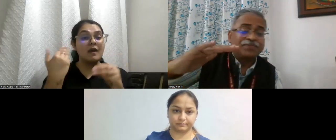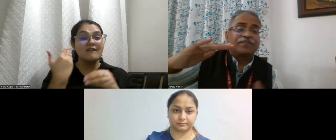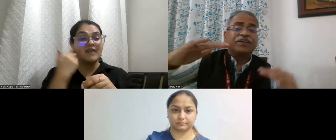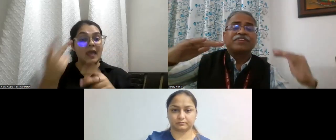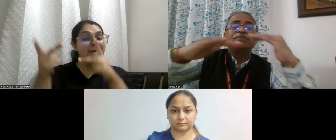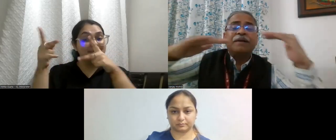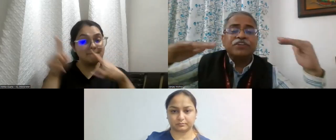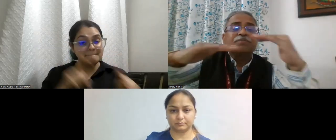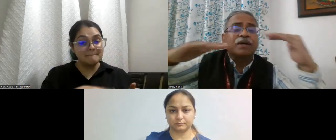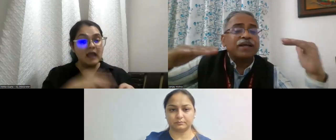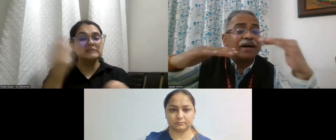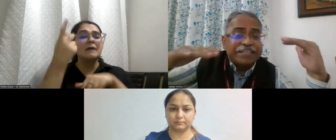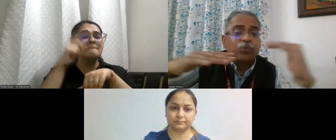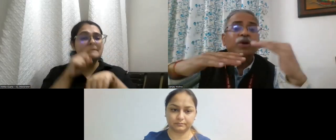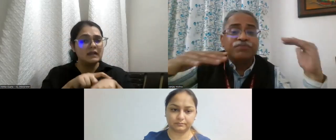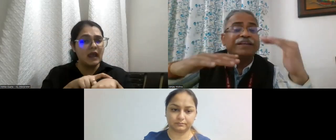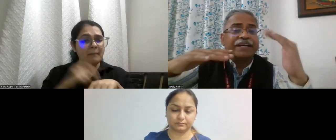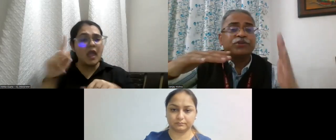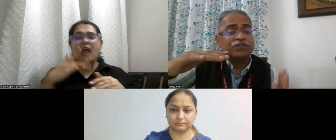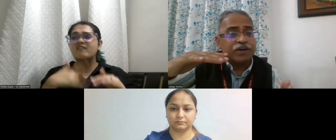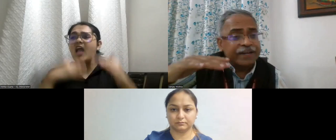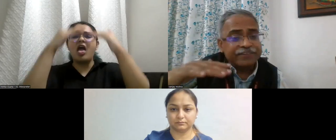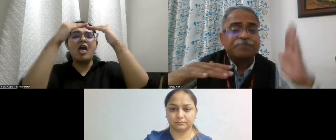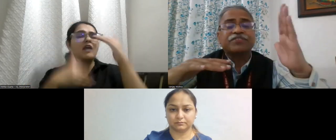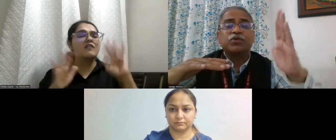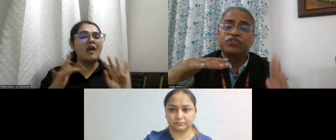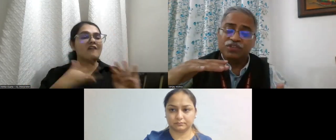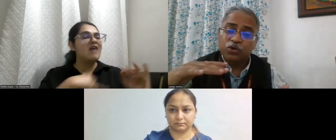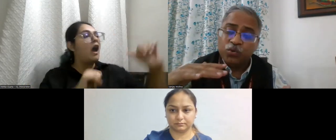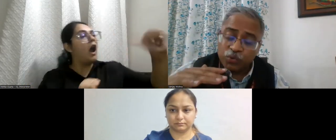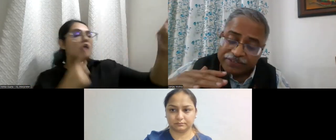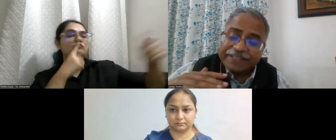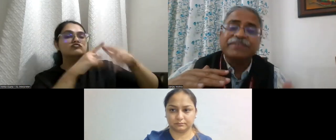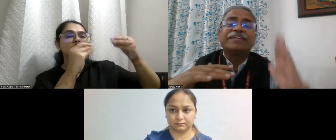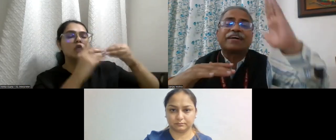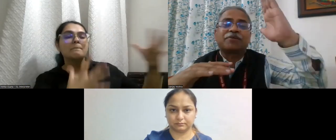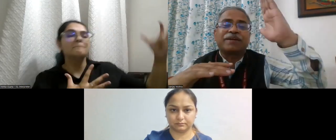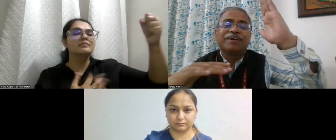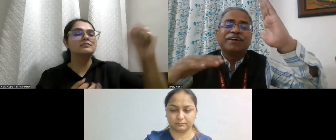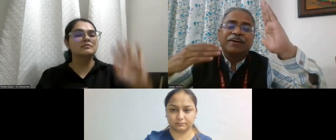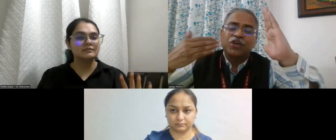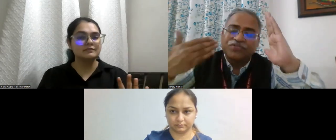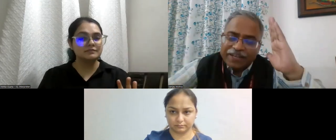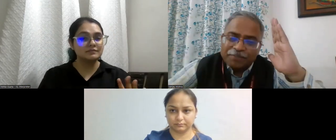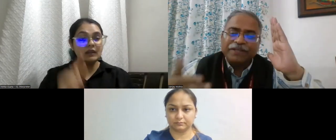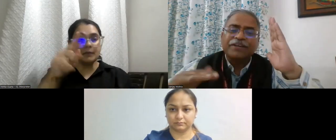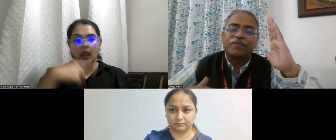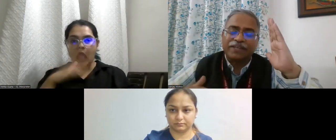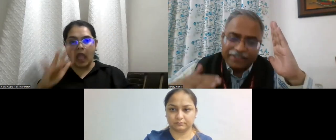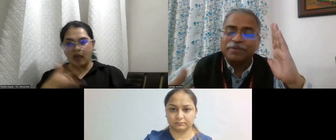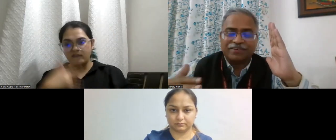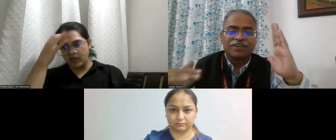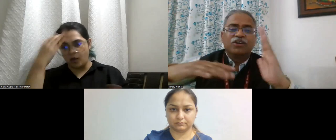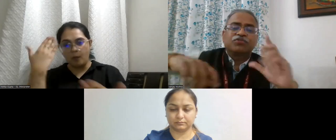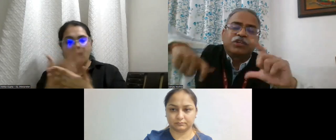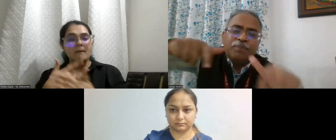back, then sometimes it becomes an unequal field that you have got another person who doesn't have any career break, and you have second applicant who have a